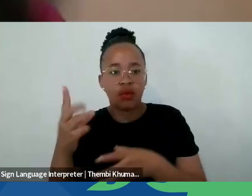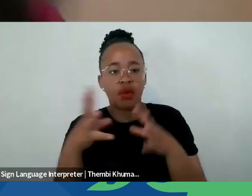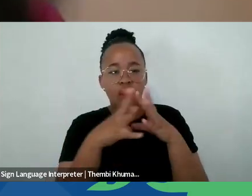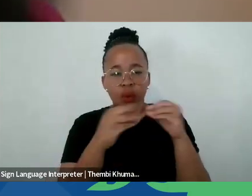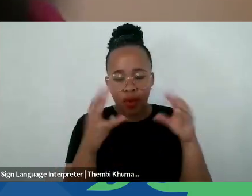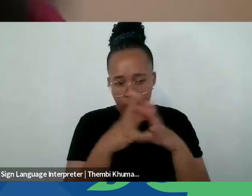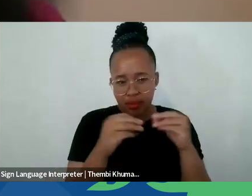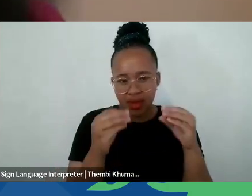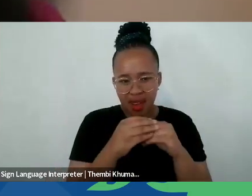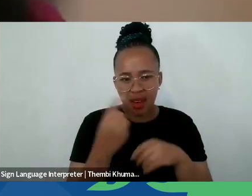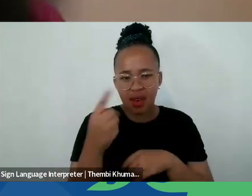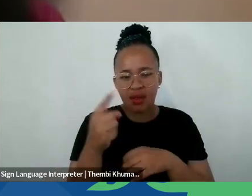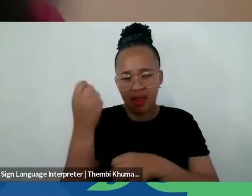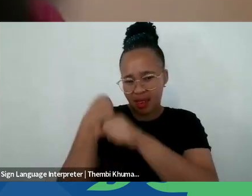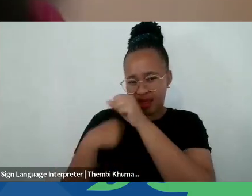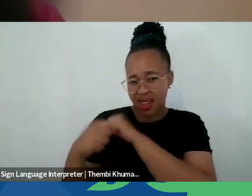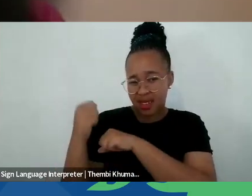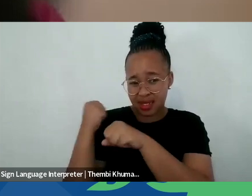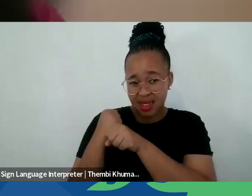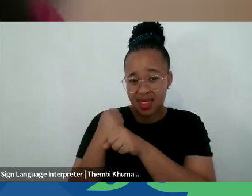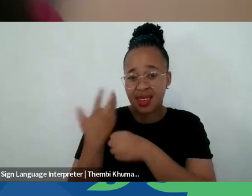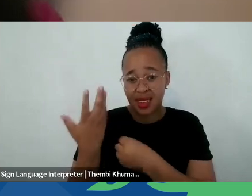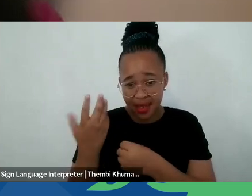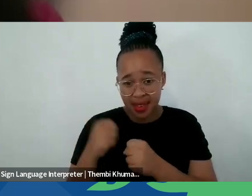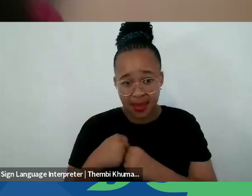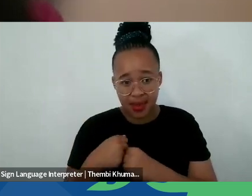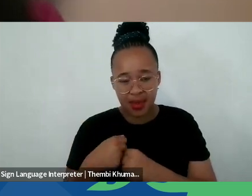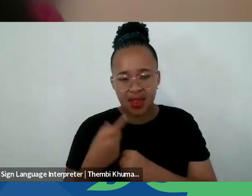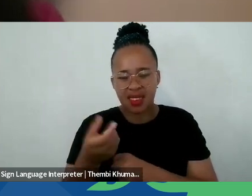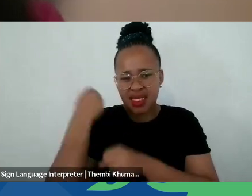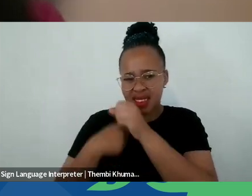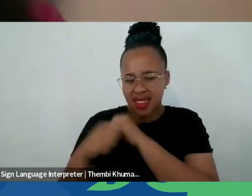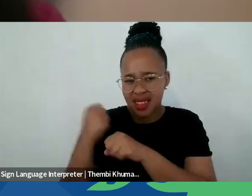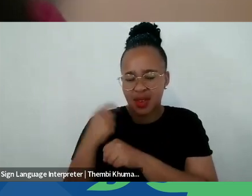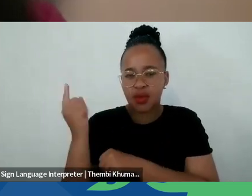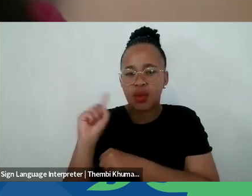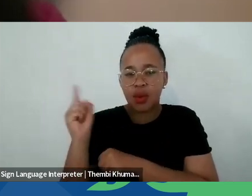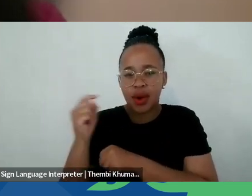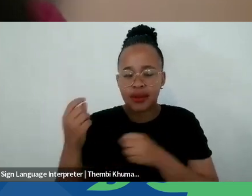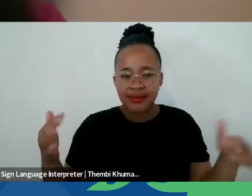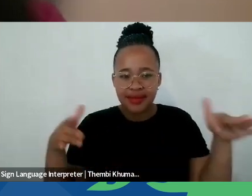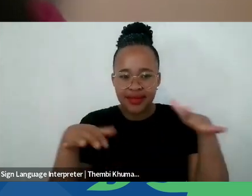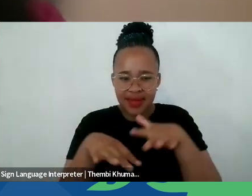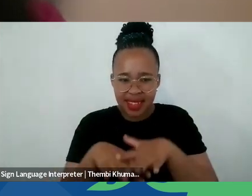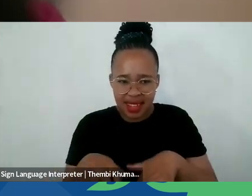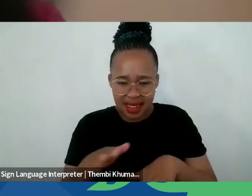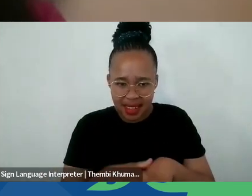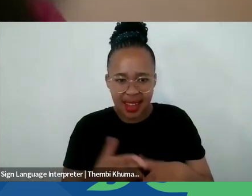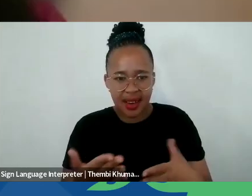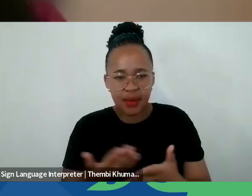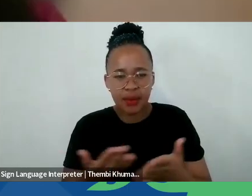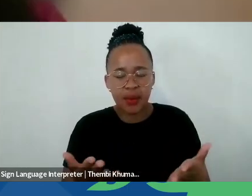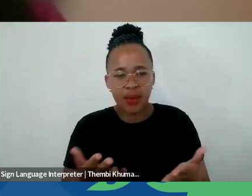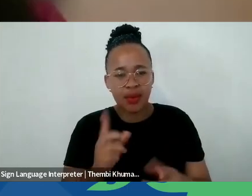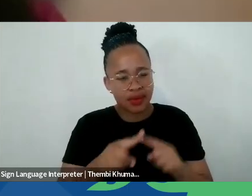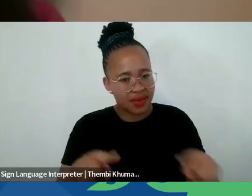year. Specifically, we had ones done around gender-based violence experienced by women who use drugs and queer women.